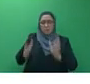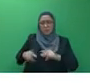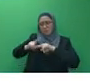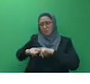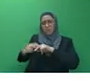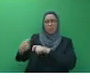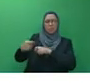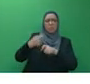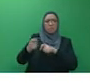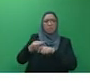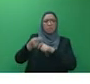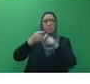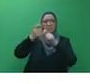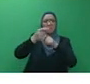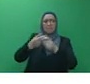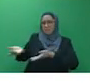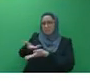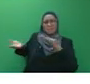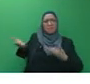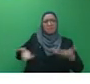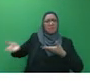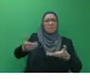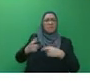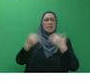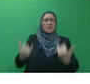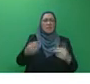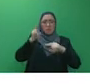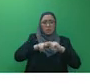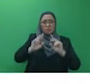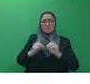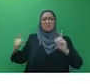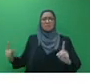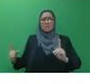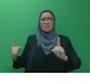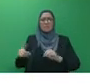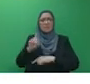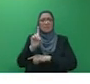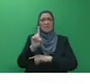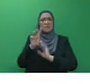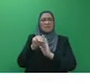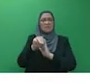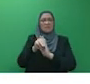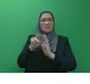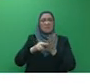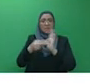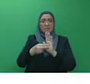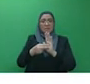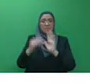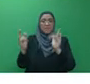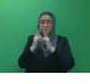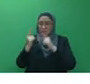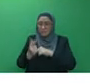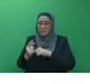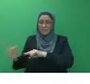laughing together sharing that joke like oh did you hear that now having to sit a meter you know you know i'm saying like couples